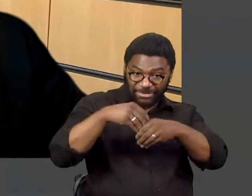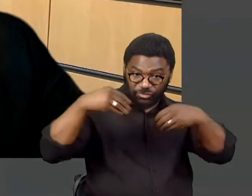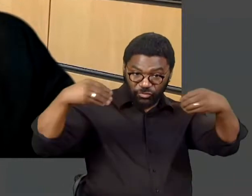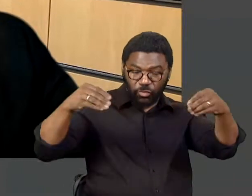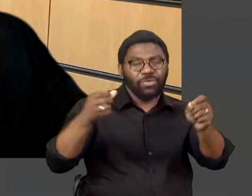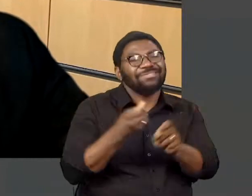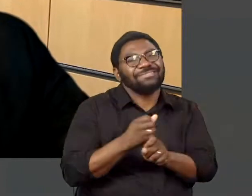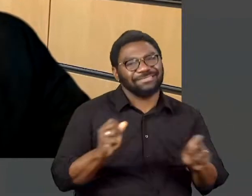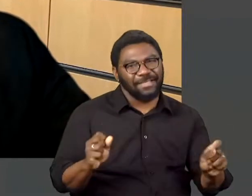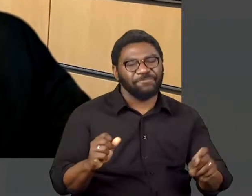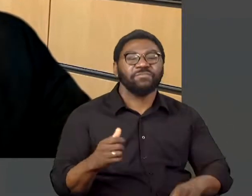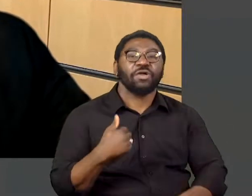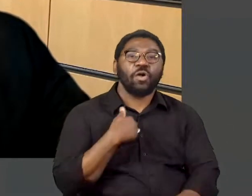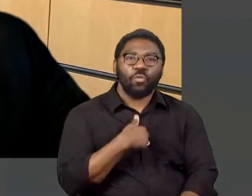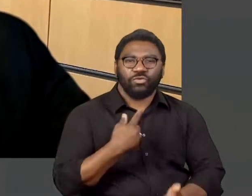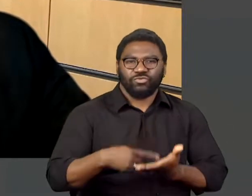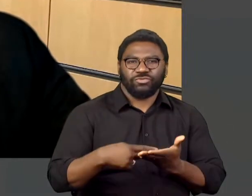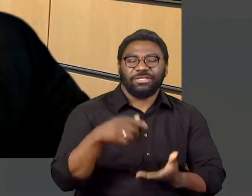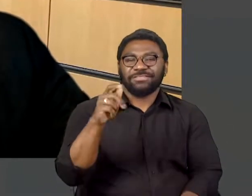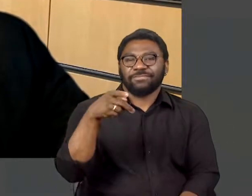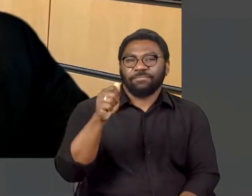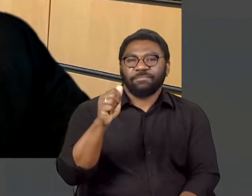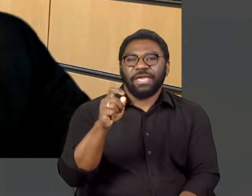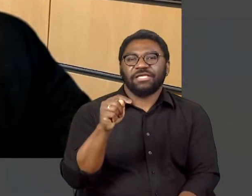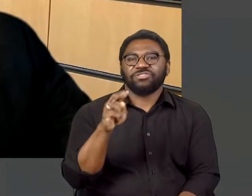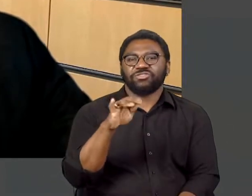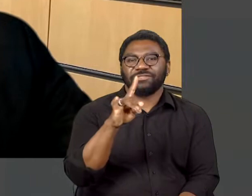pasteurization. Pasteurization is a process that